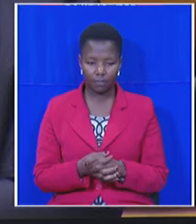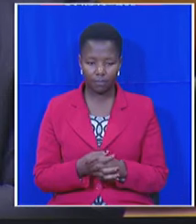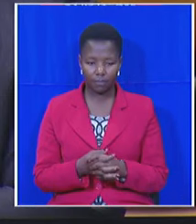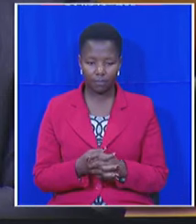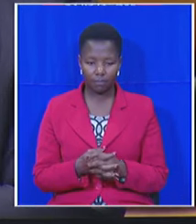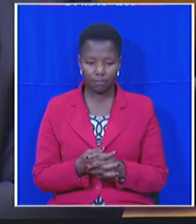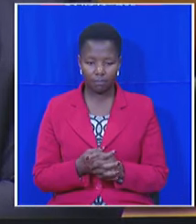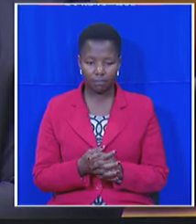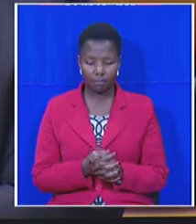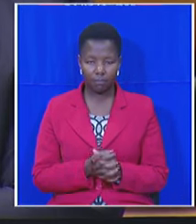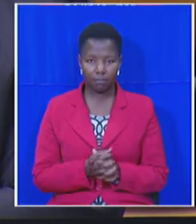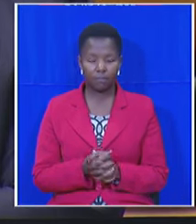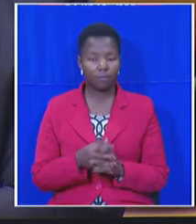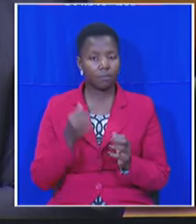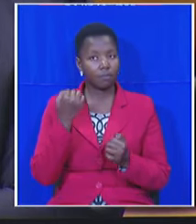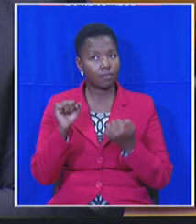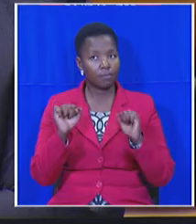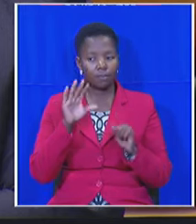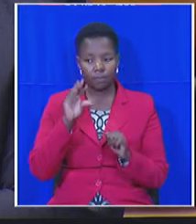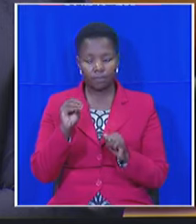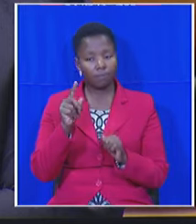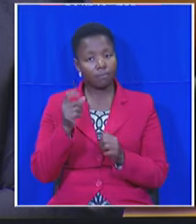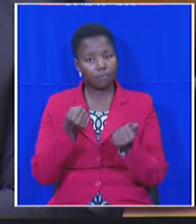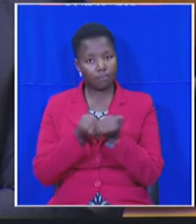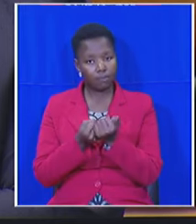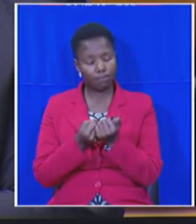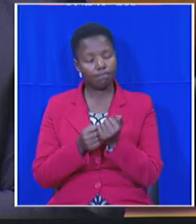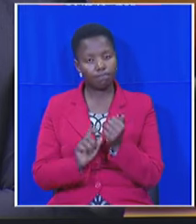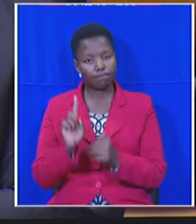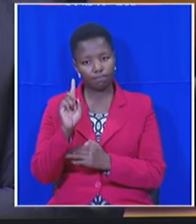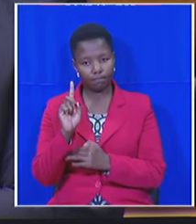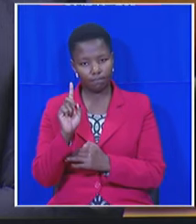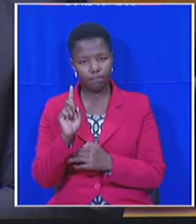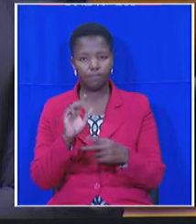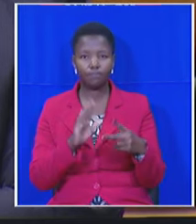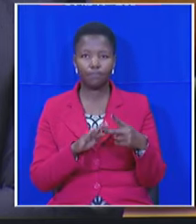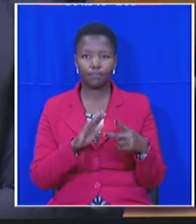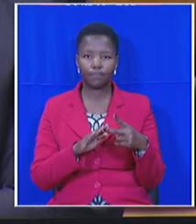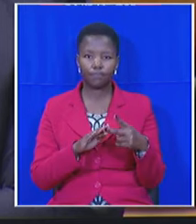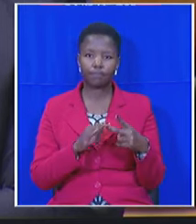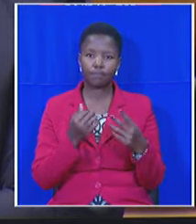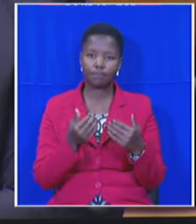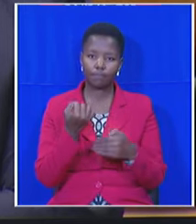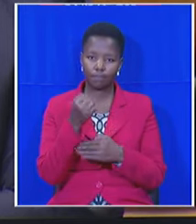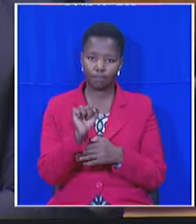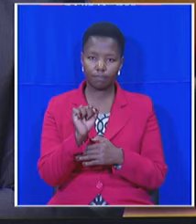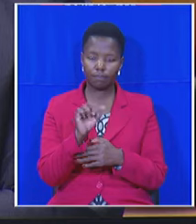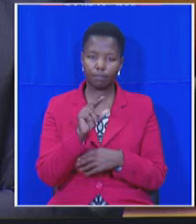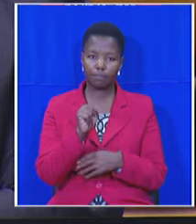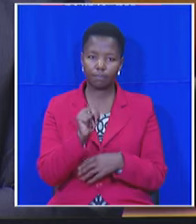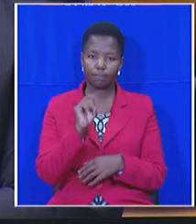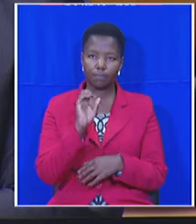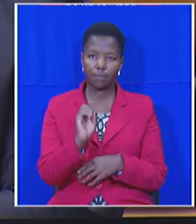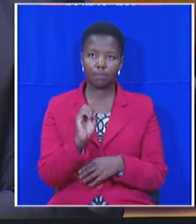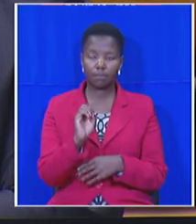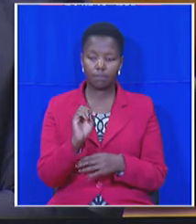There being objections, I now put the question. Those in favor will say aye, and those against will say no. I